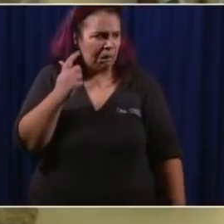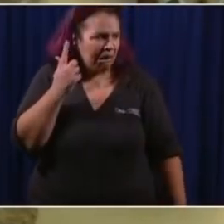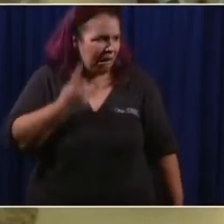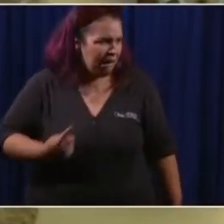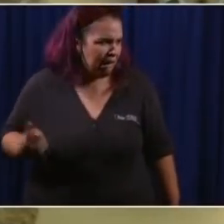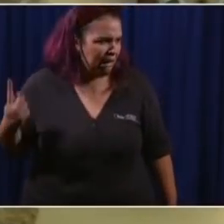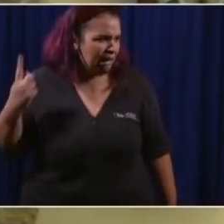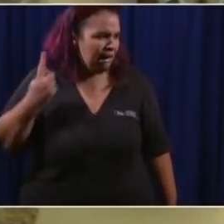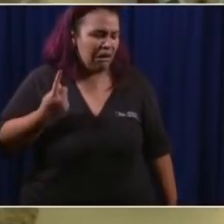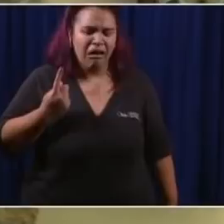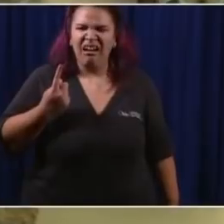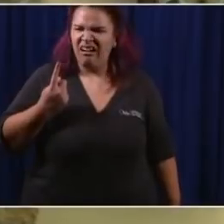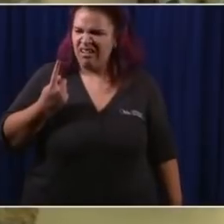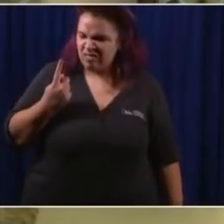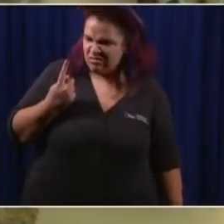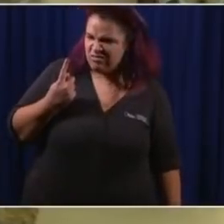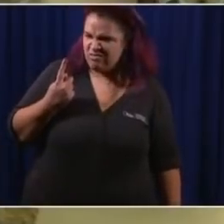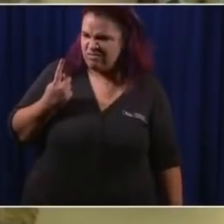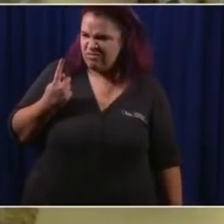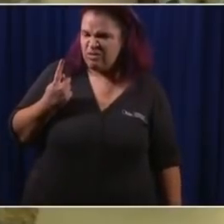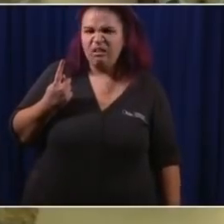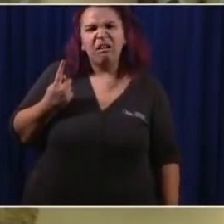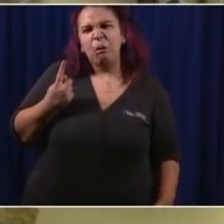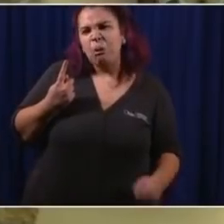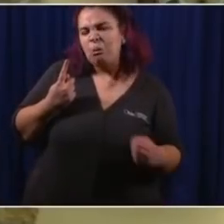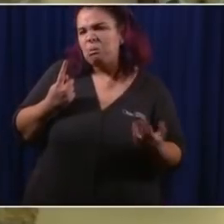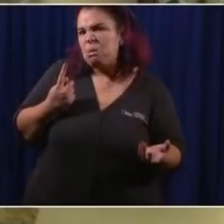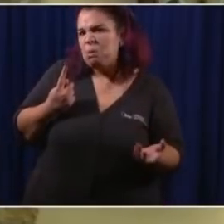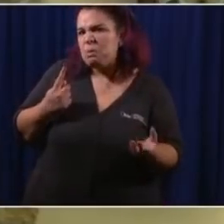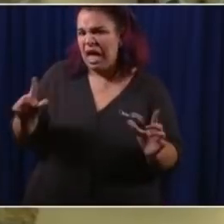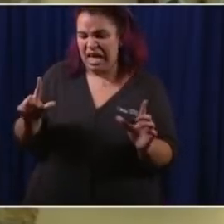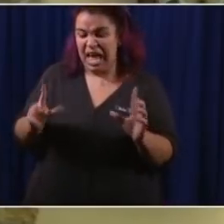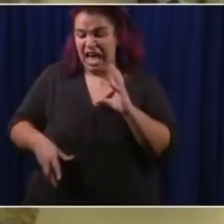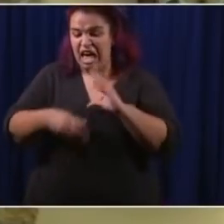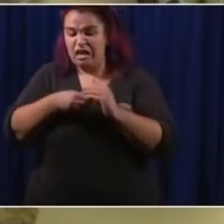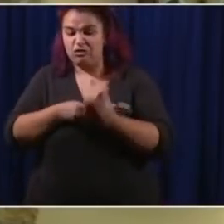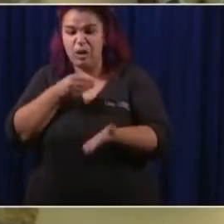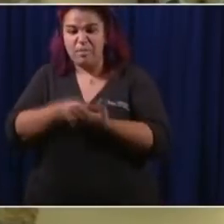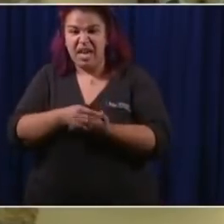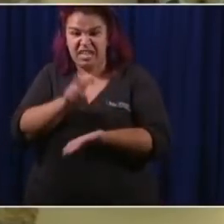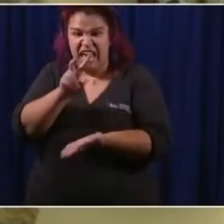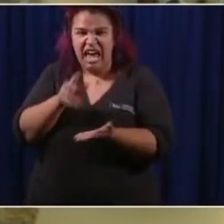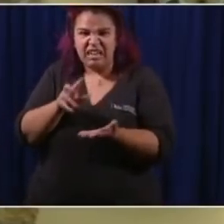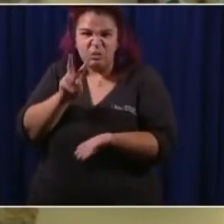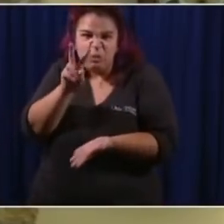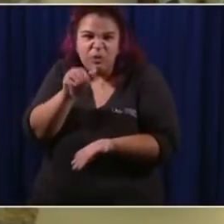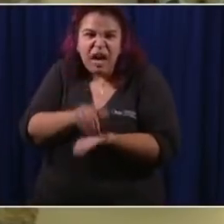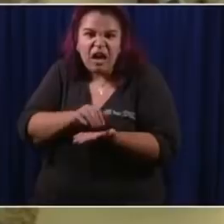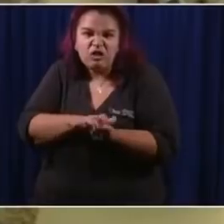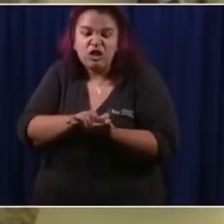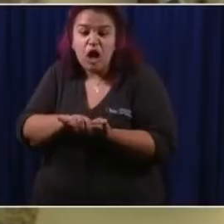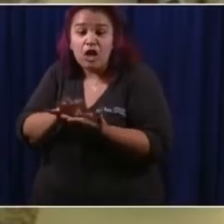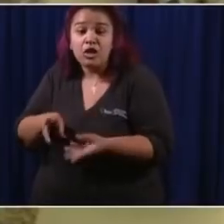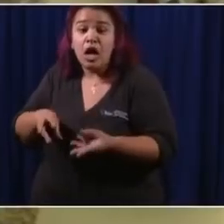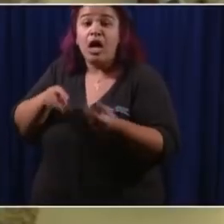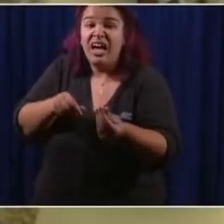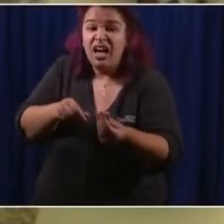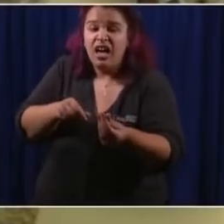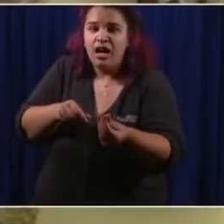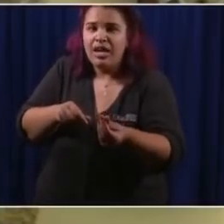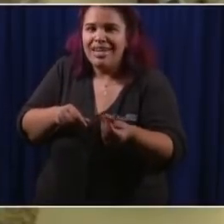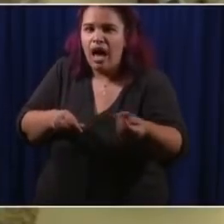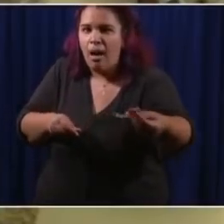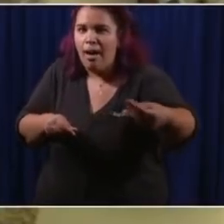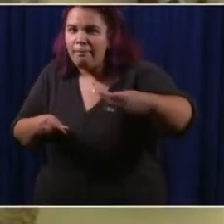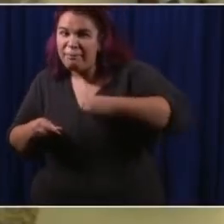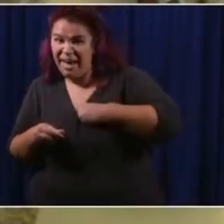break? They use the term refund on their liquor license, what they paid from the normal 1 a.m. to the 2:30.